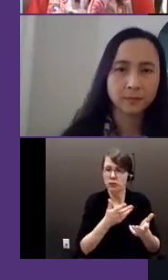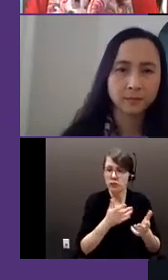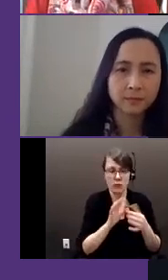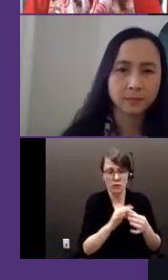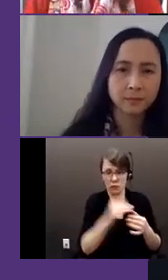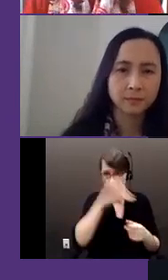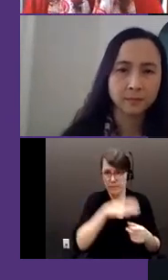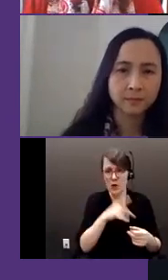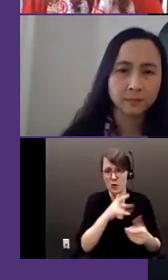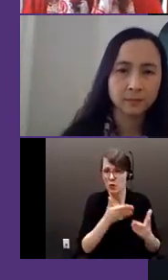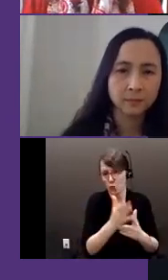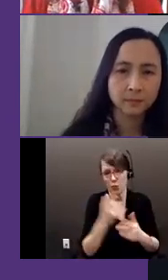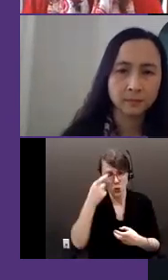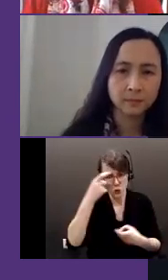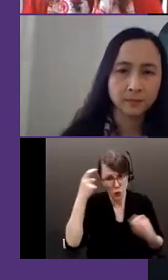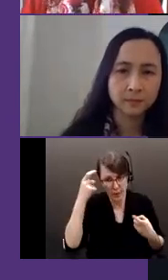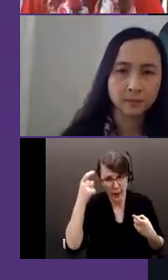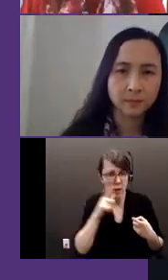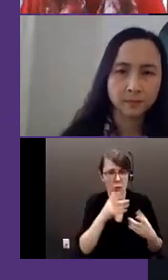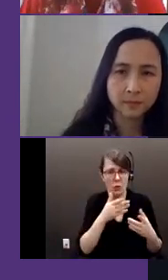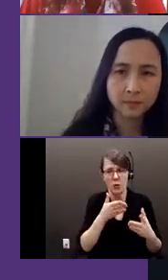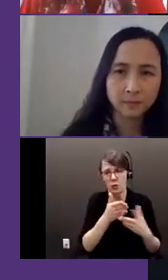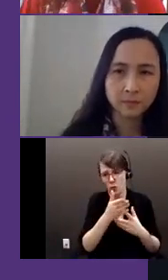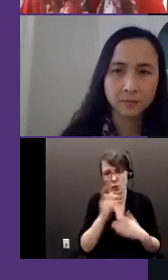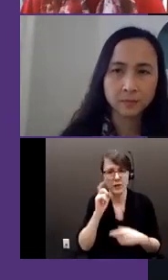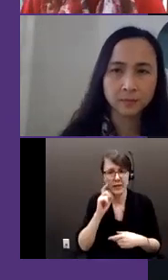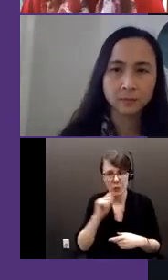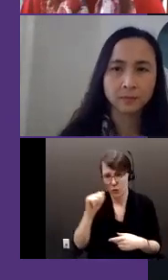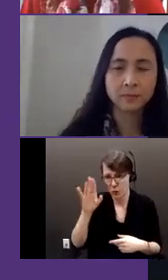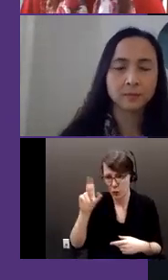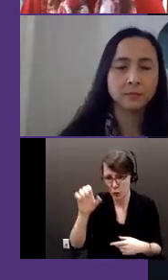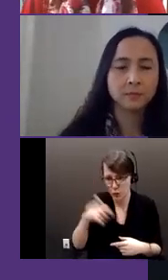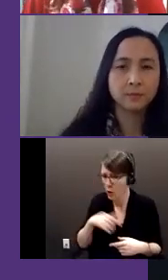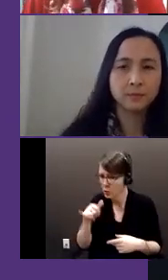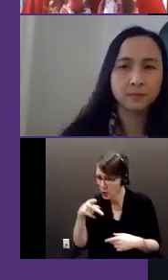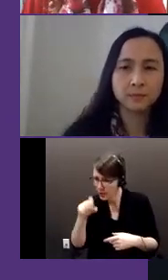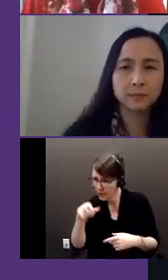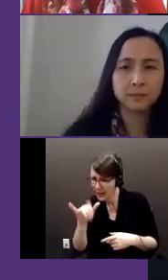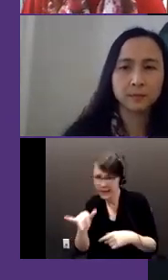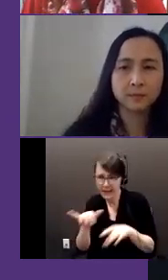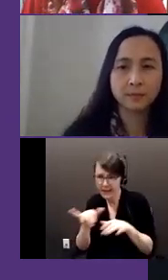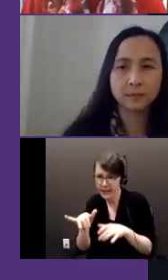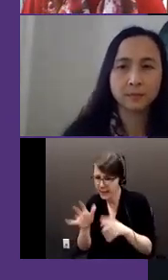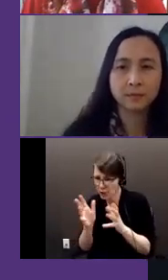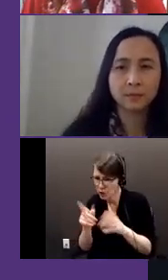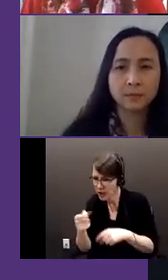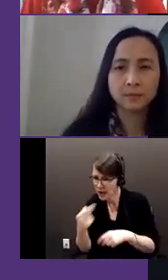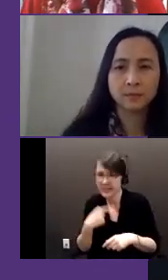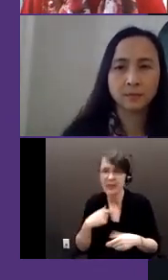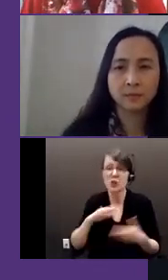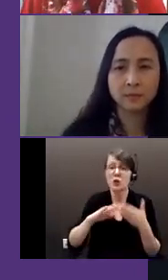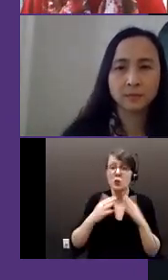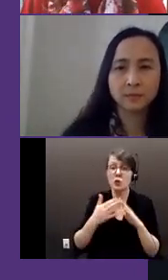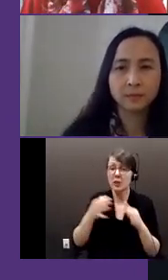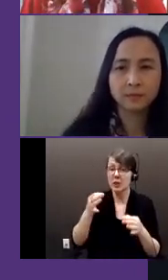children. Those are sort of the top. Oh, and see, Peggy's also adding something about community justice initiatives. Oh, that's